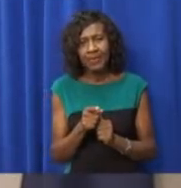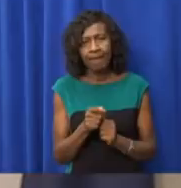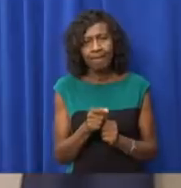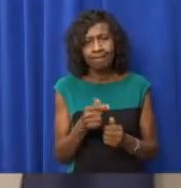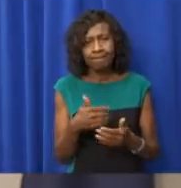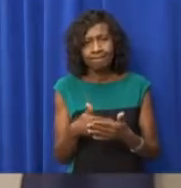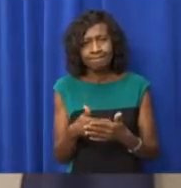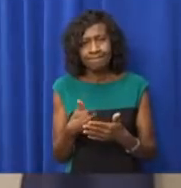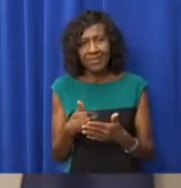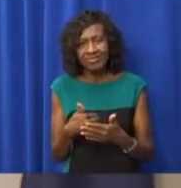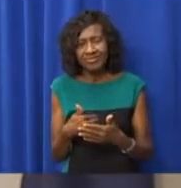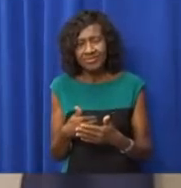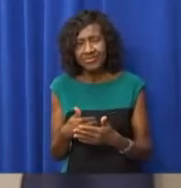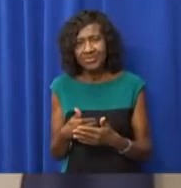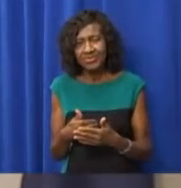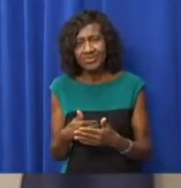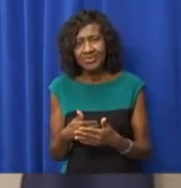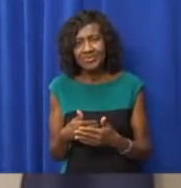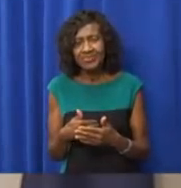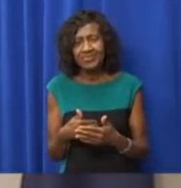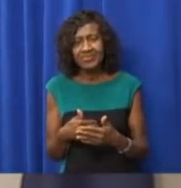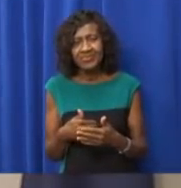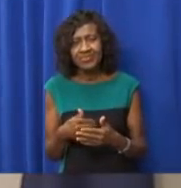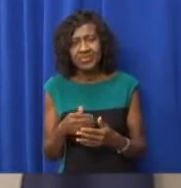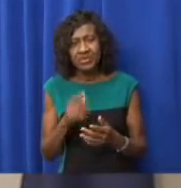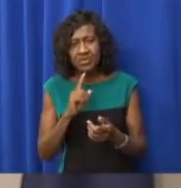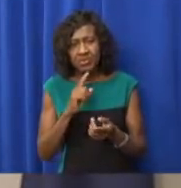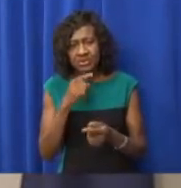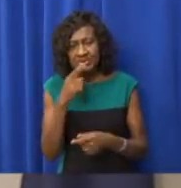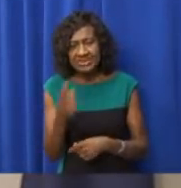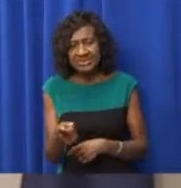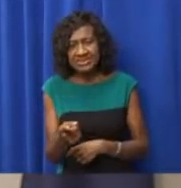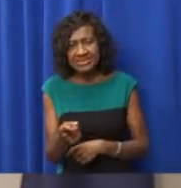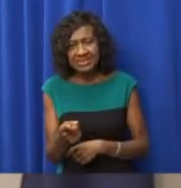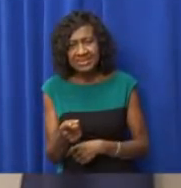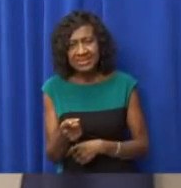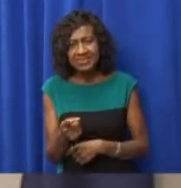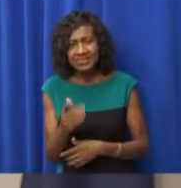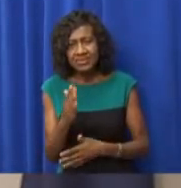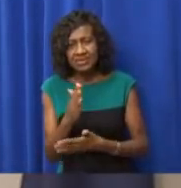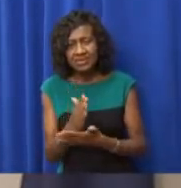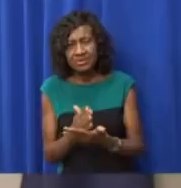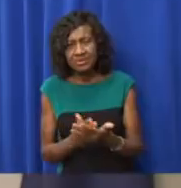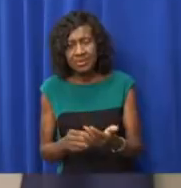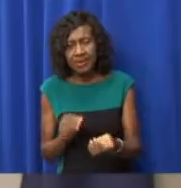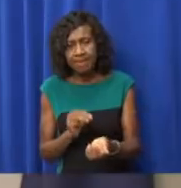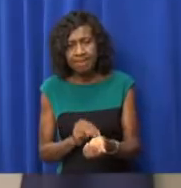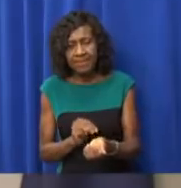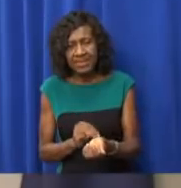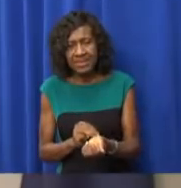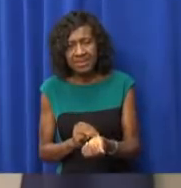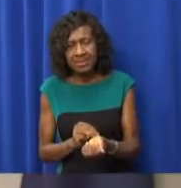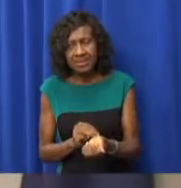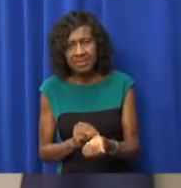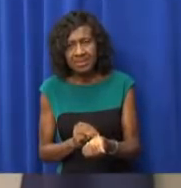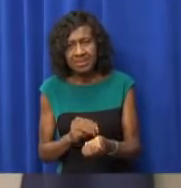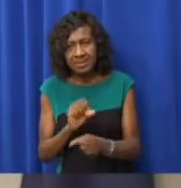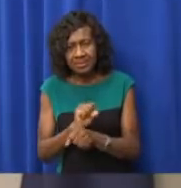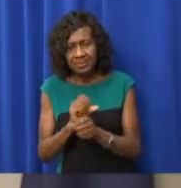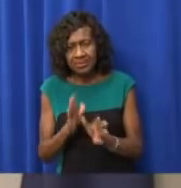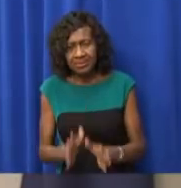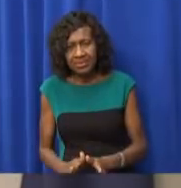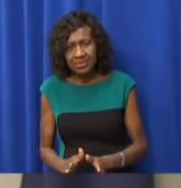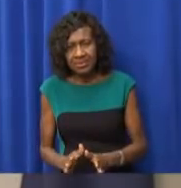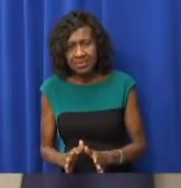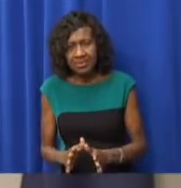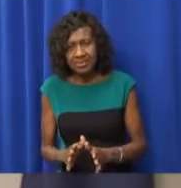I dive into those, I would like to note some medical practitioner notes. These guidelines